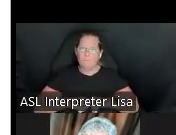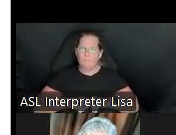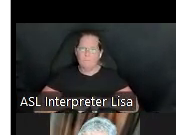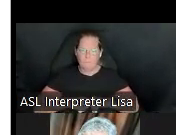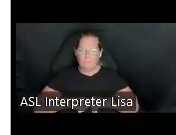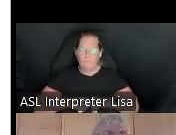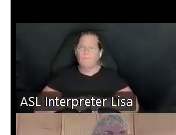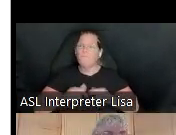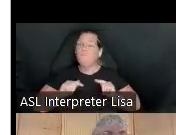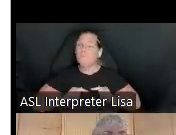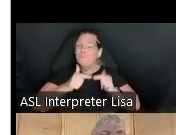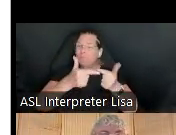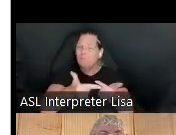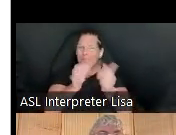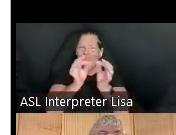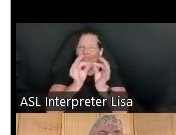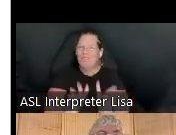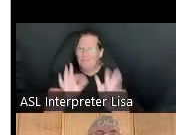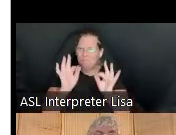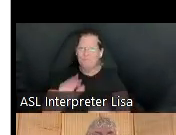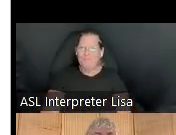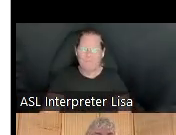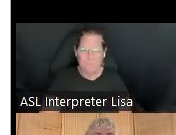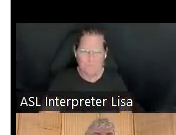You can go on to the next slide.